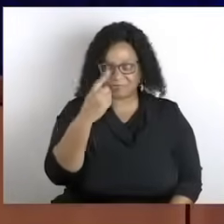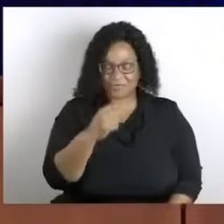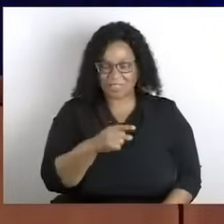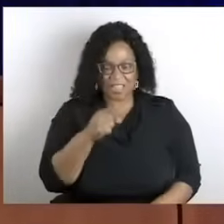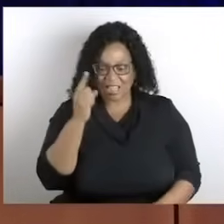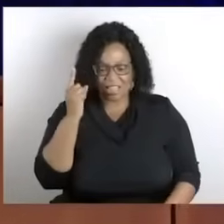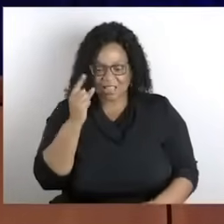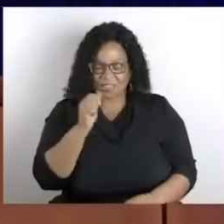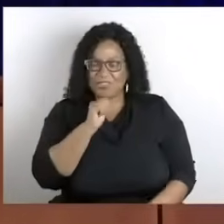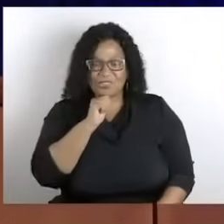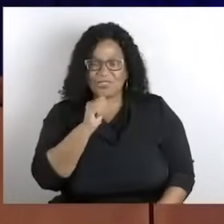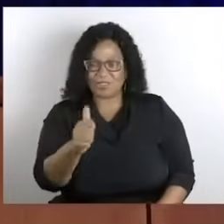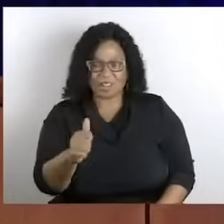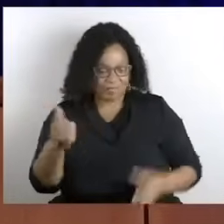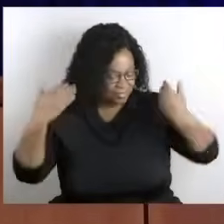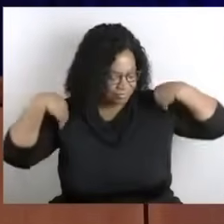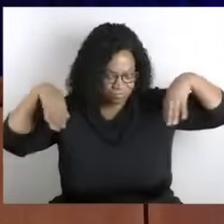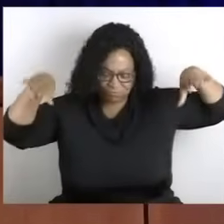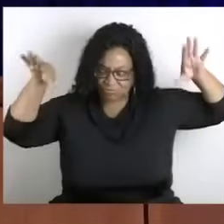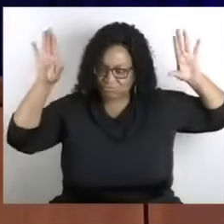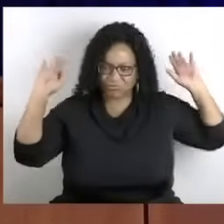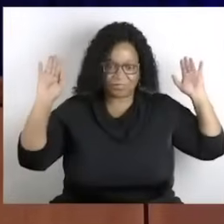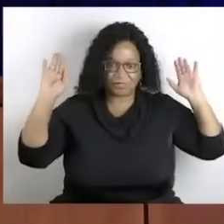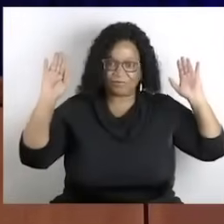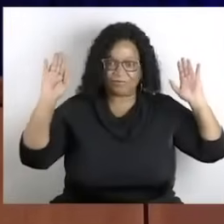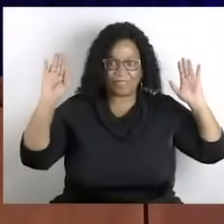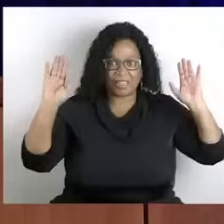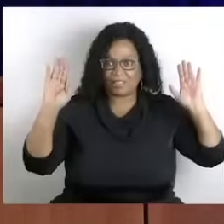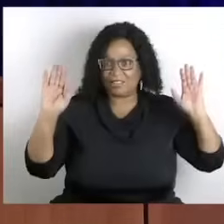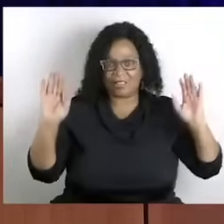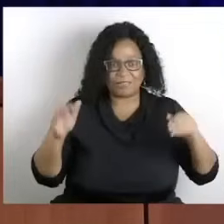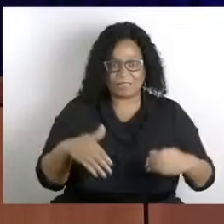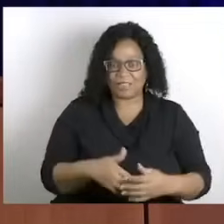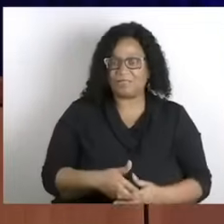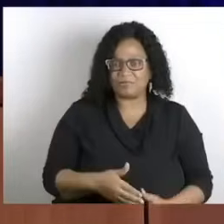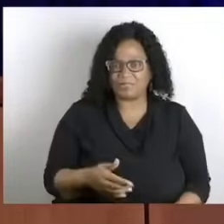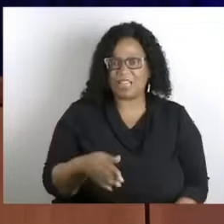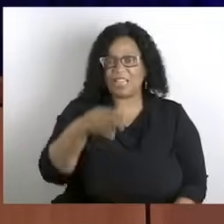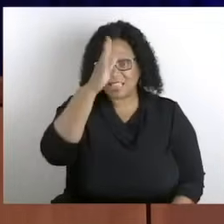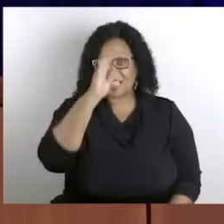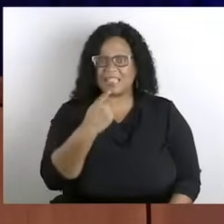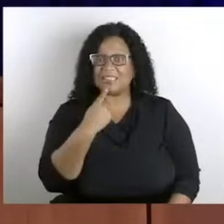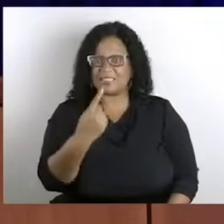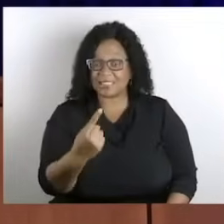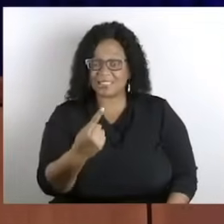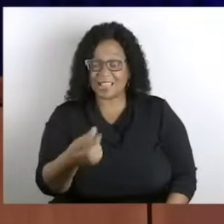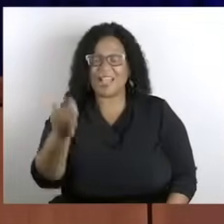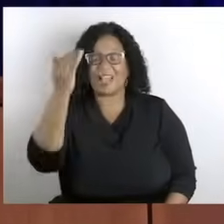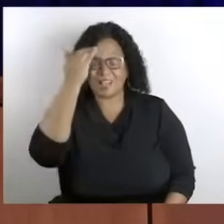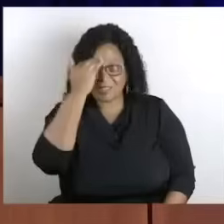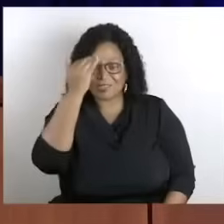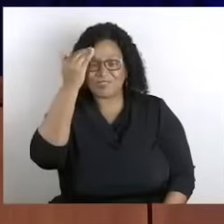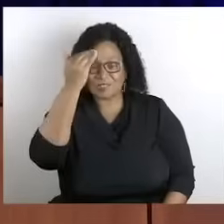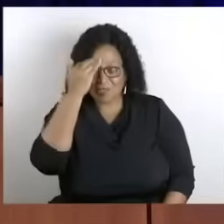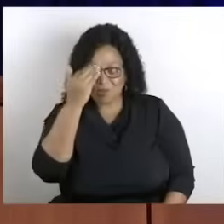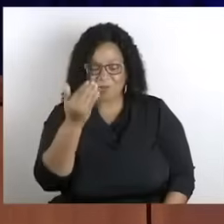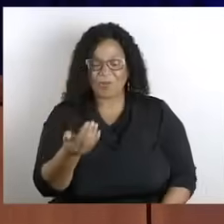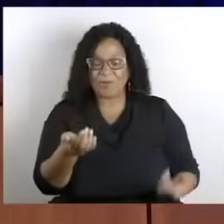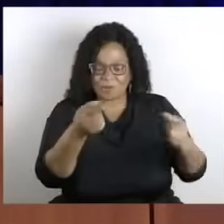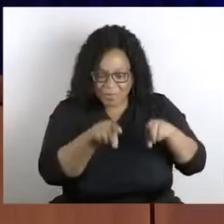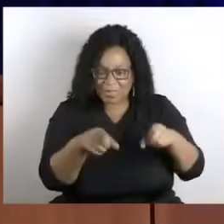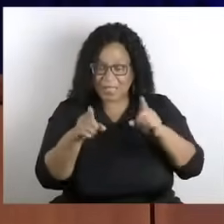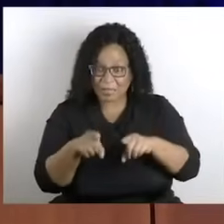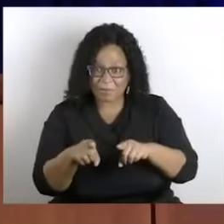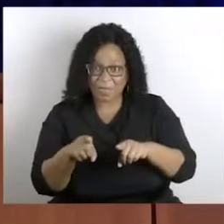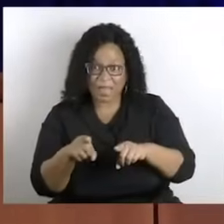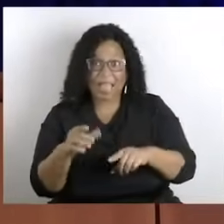towel. You don't have to give up. You don't have to wave the white flag of surrender. I know exactly what you're going through, and I got a